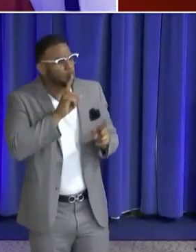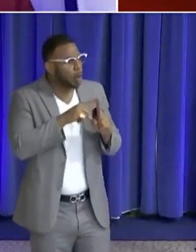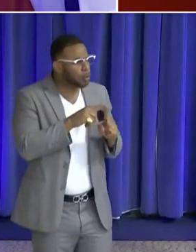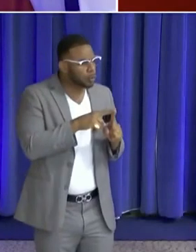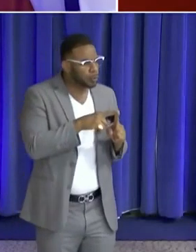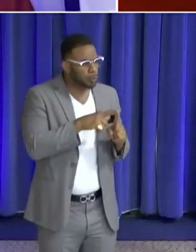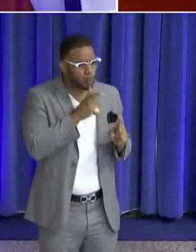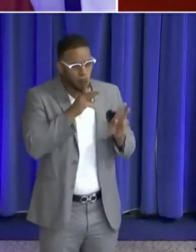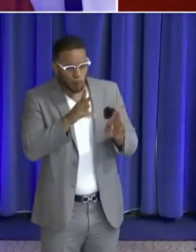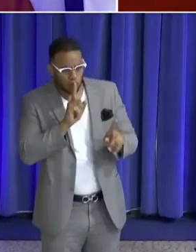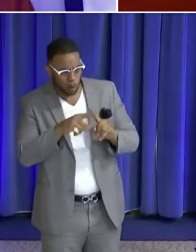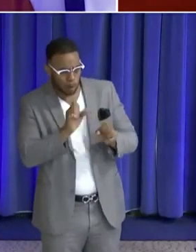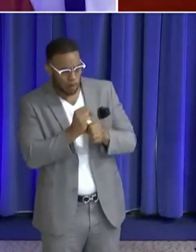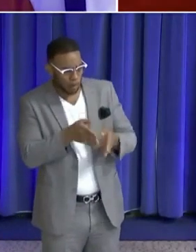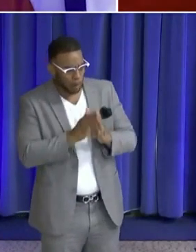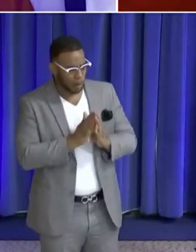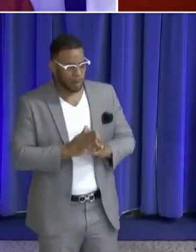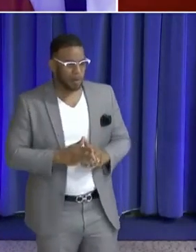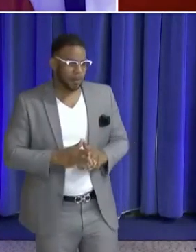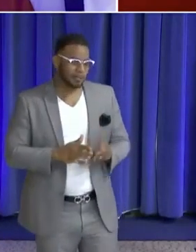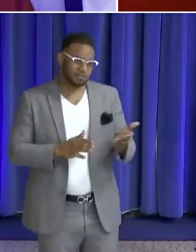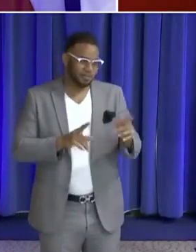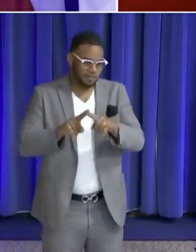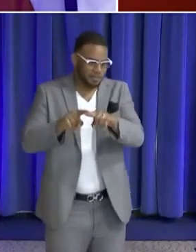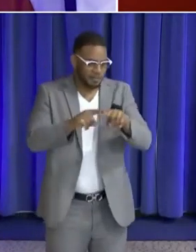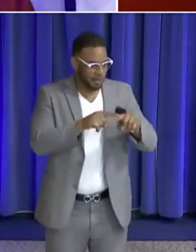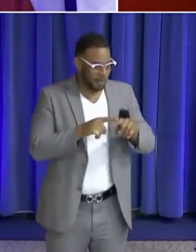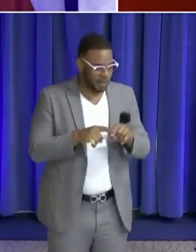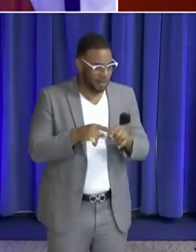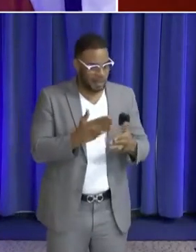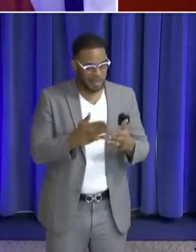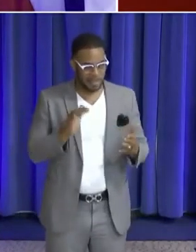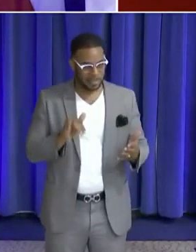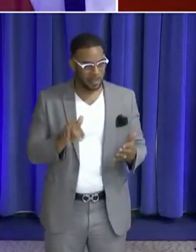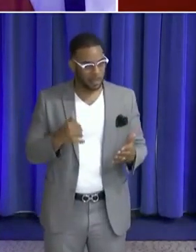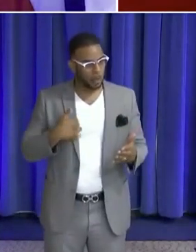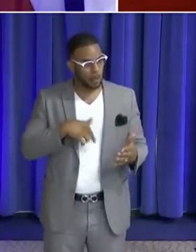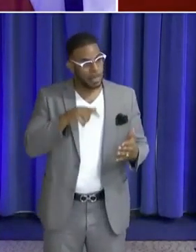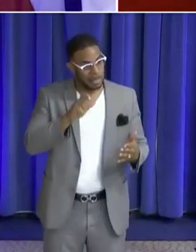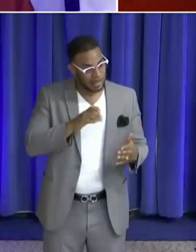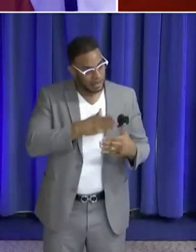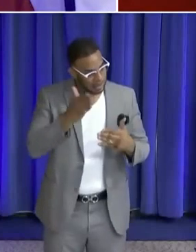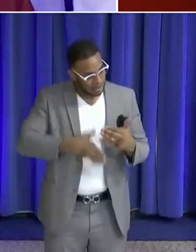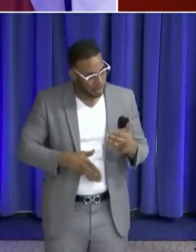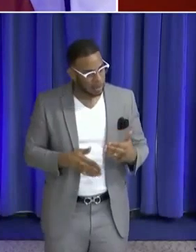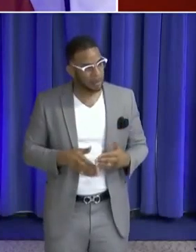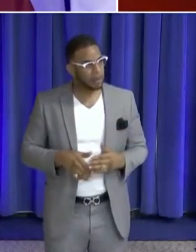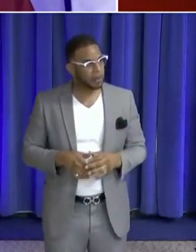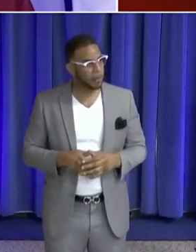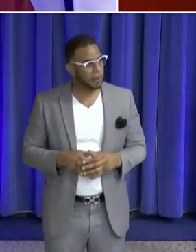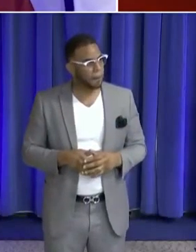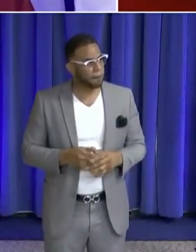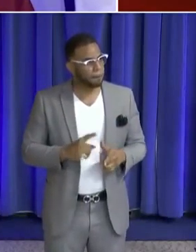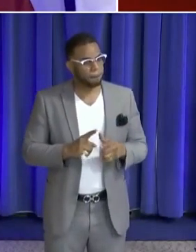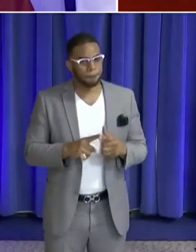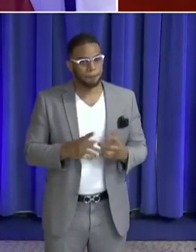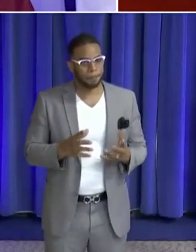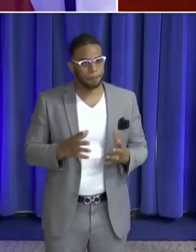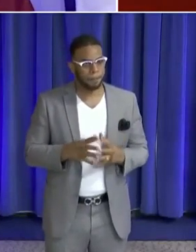to make that request? It would depend. The things that we need done,